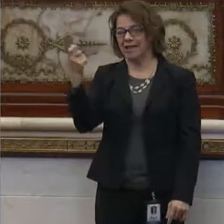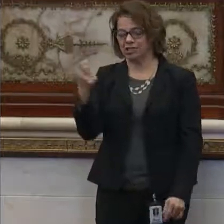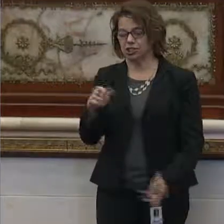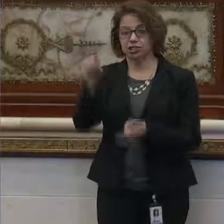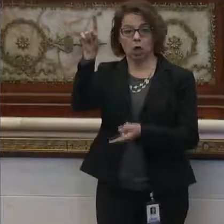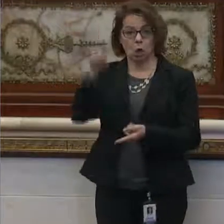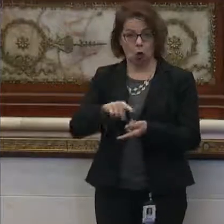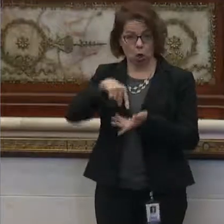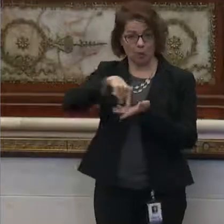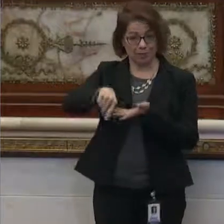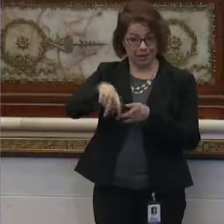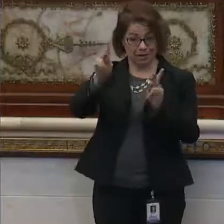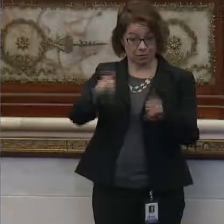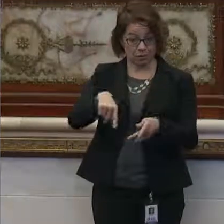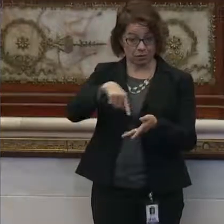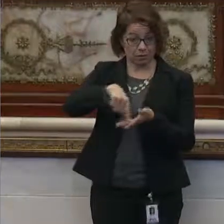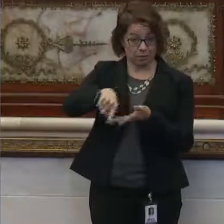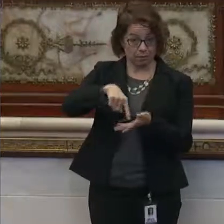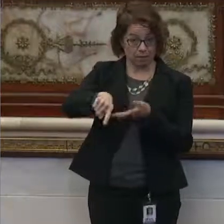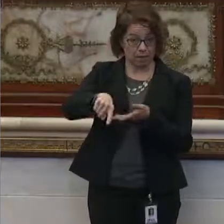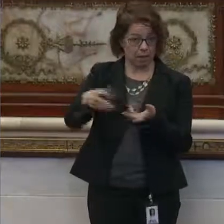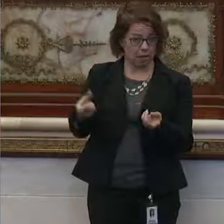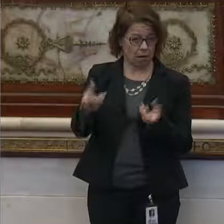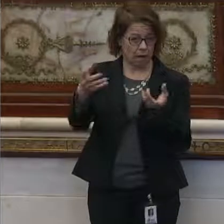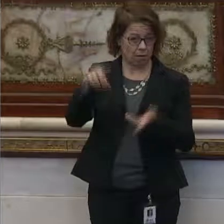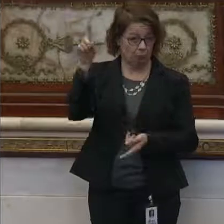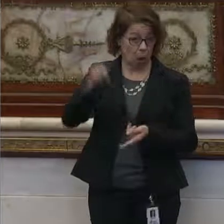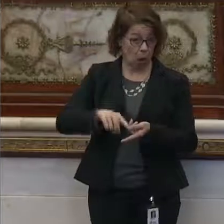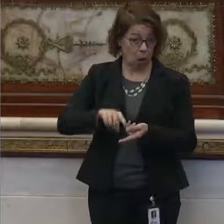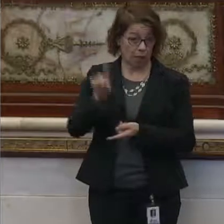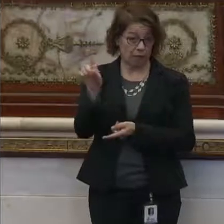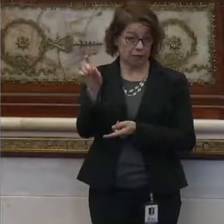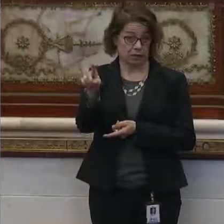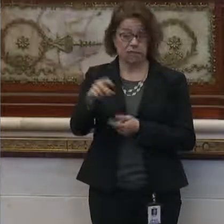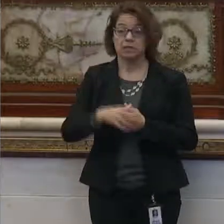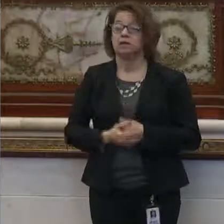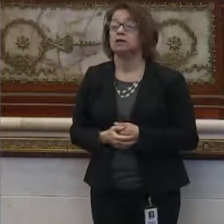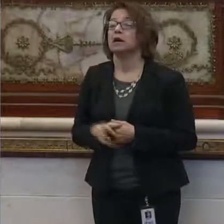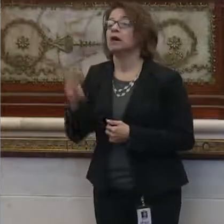paid employees make at your organization?